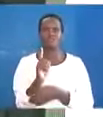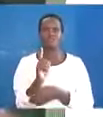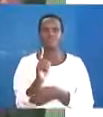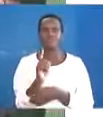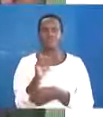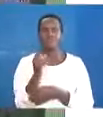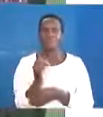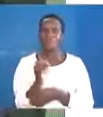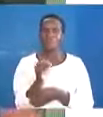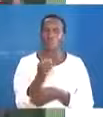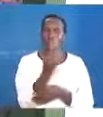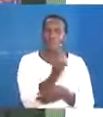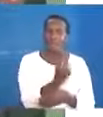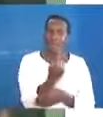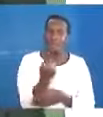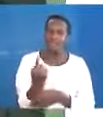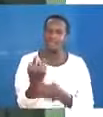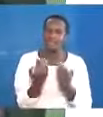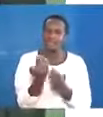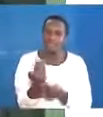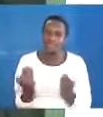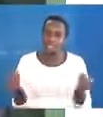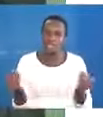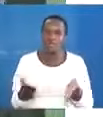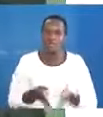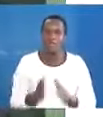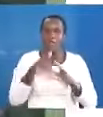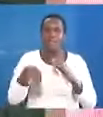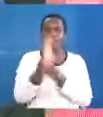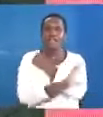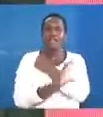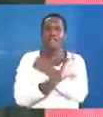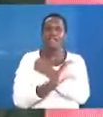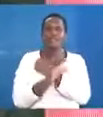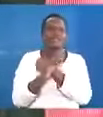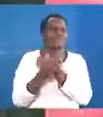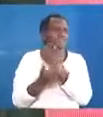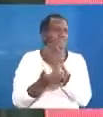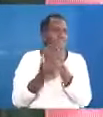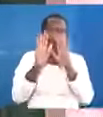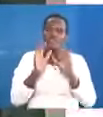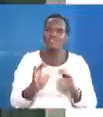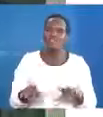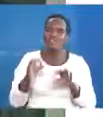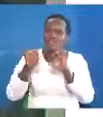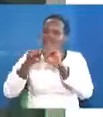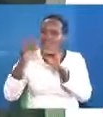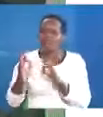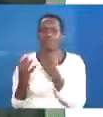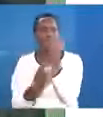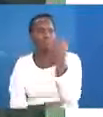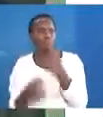So that each and every child born in our country, irrespective of their socioeconomic status, has equal